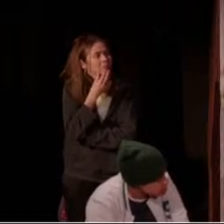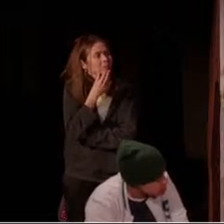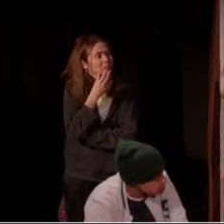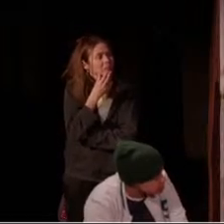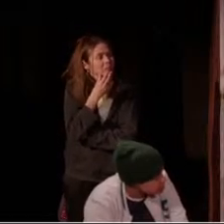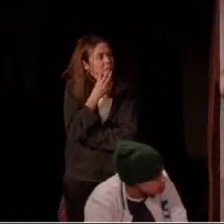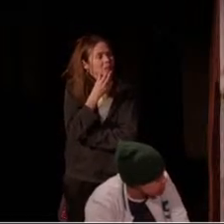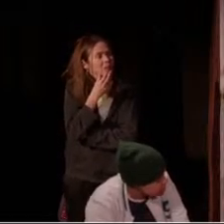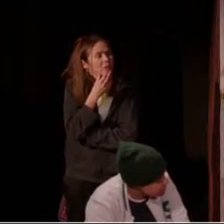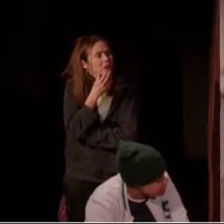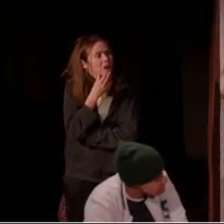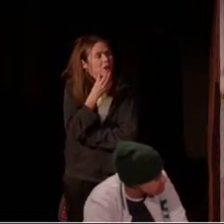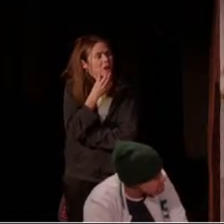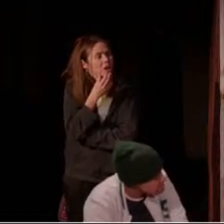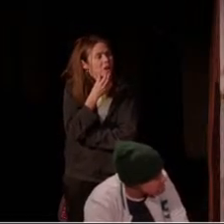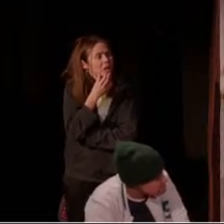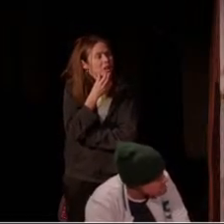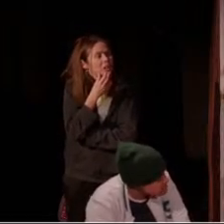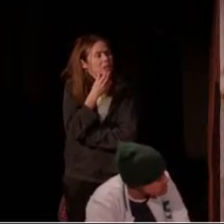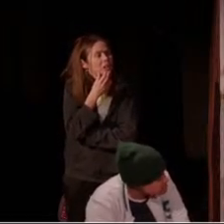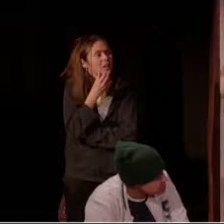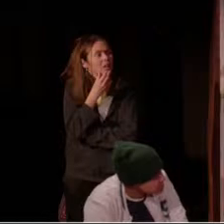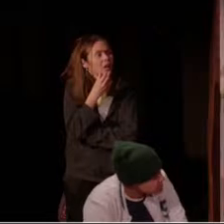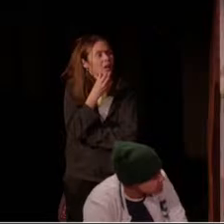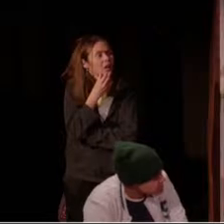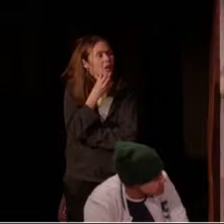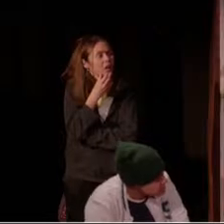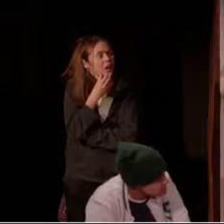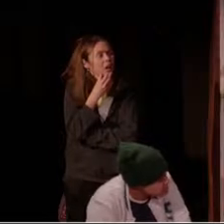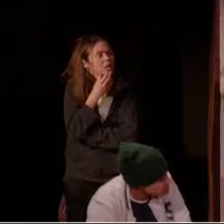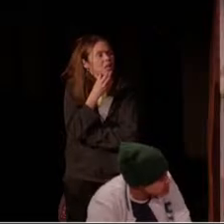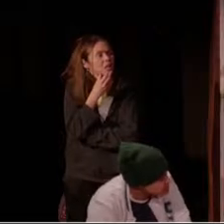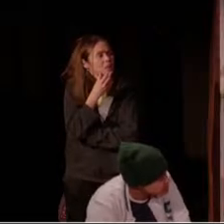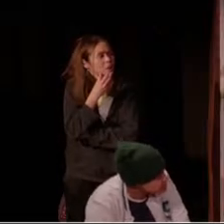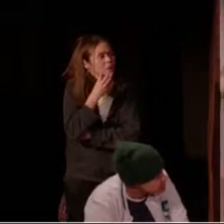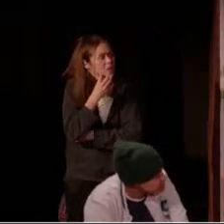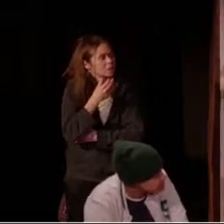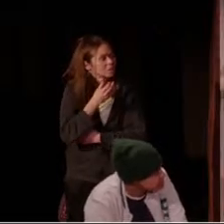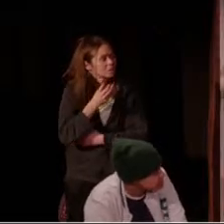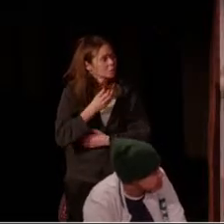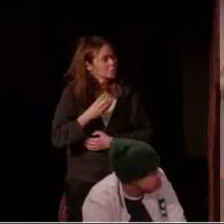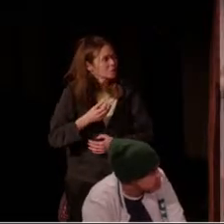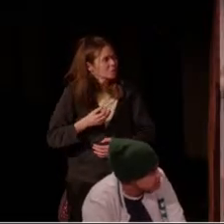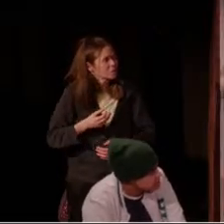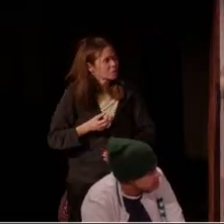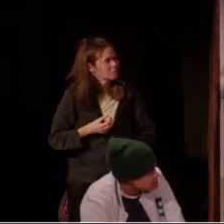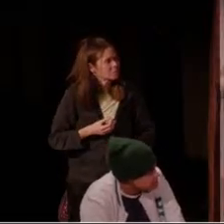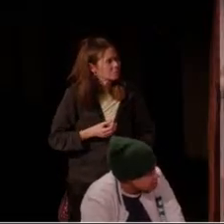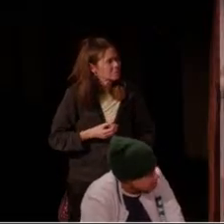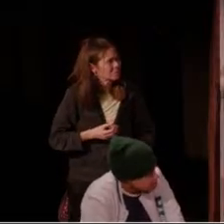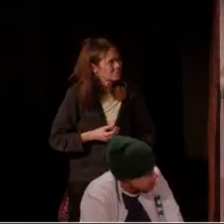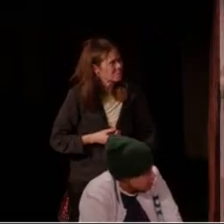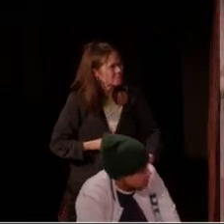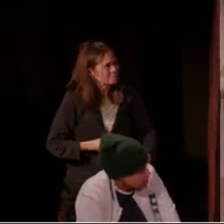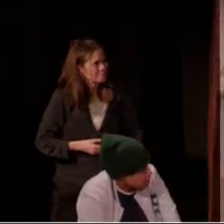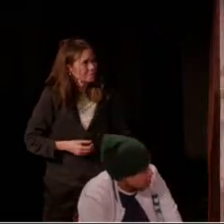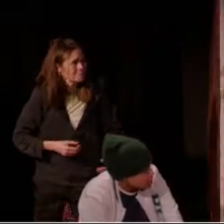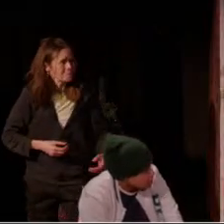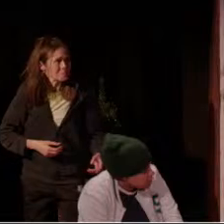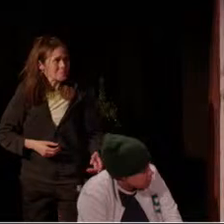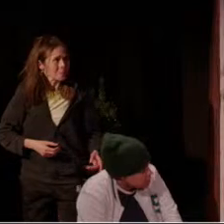My life's become the target of your dreams, and I surrender. Your actions fill my